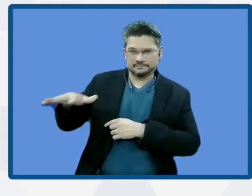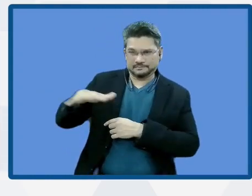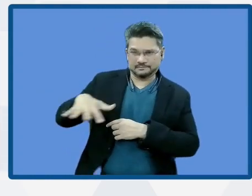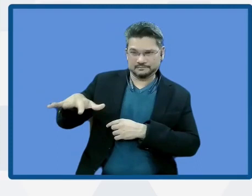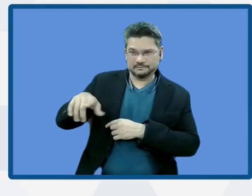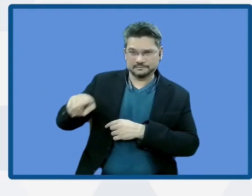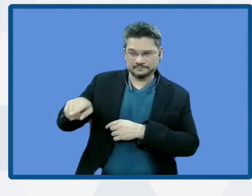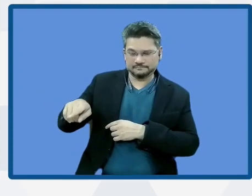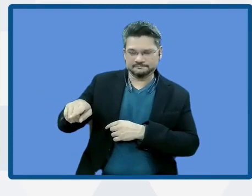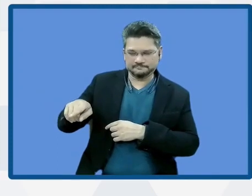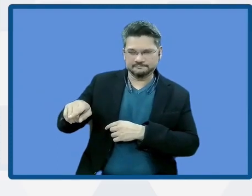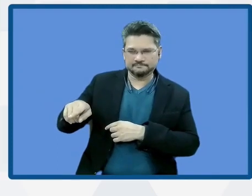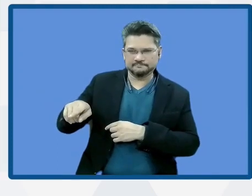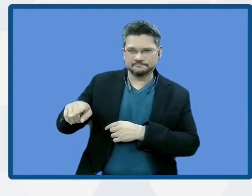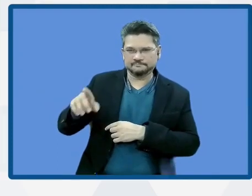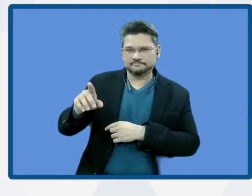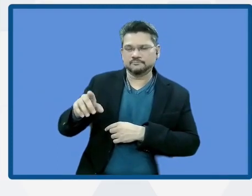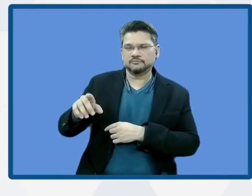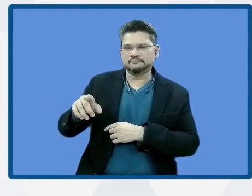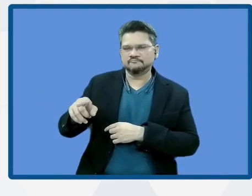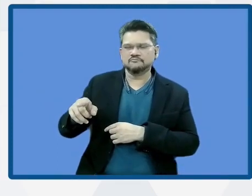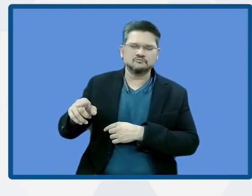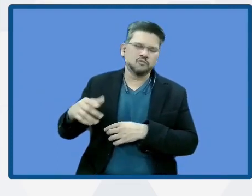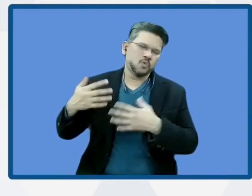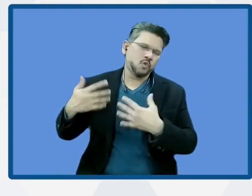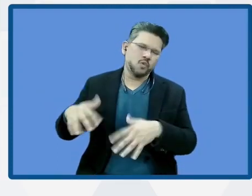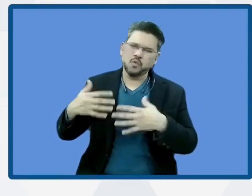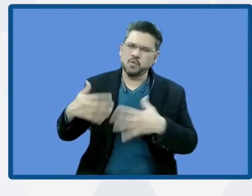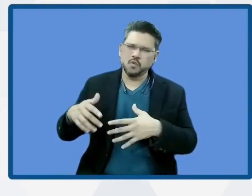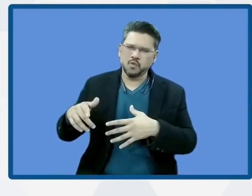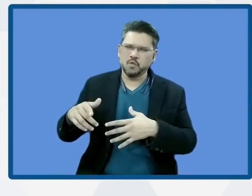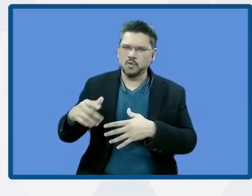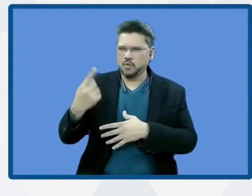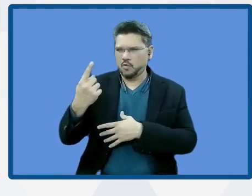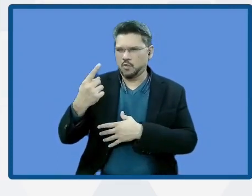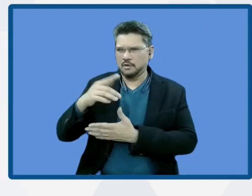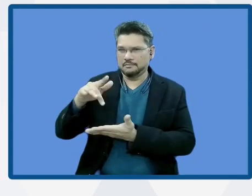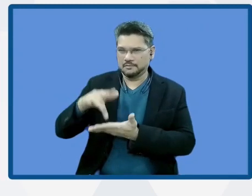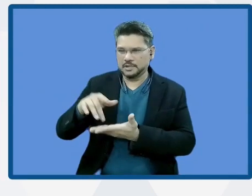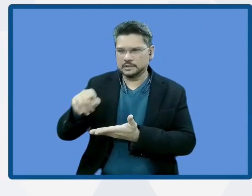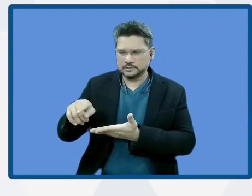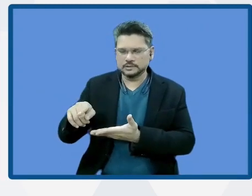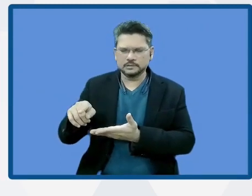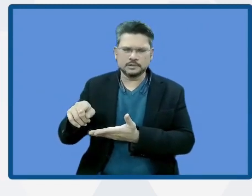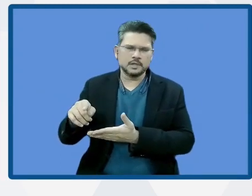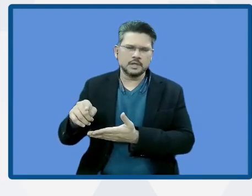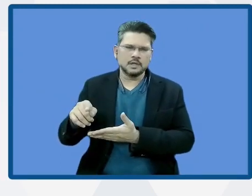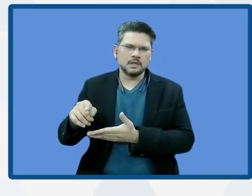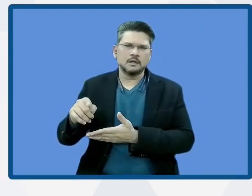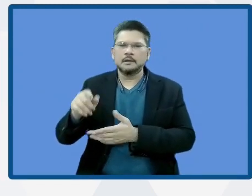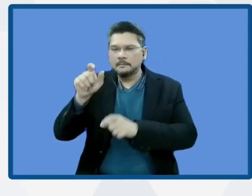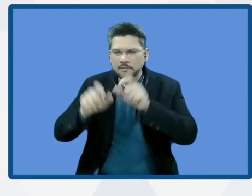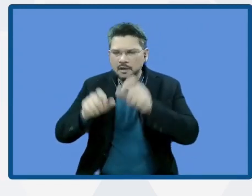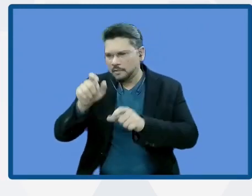This district suffered terrible losses, except for human losses, so no lives were lost. And what was